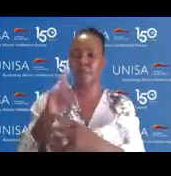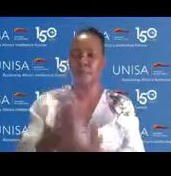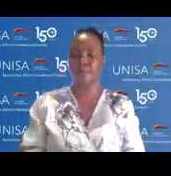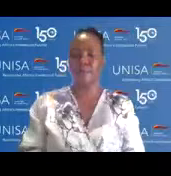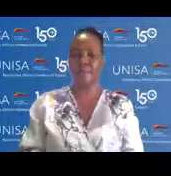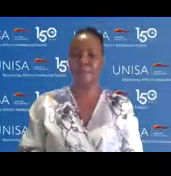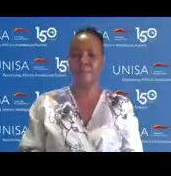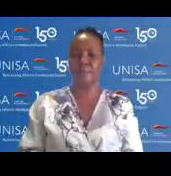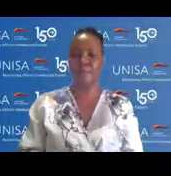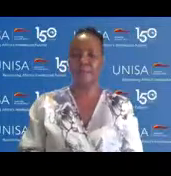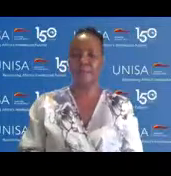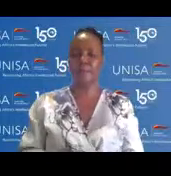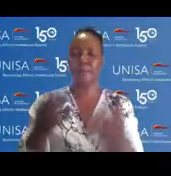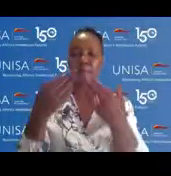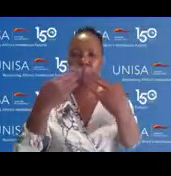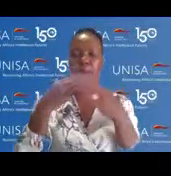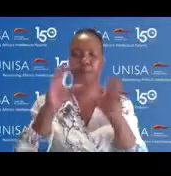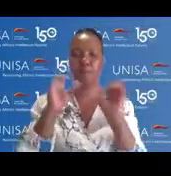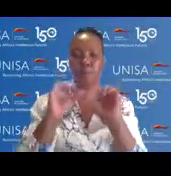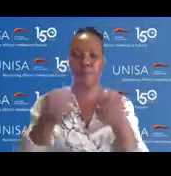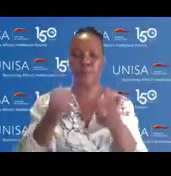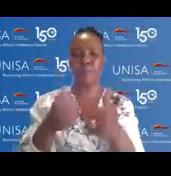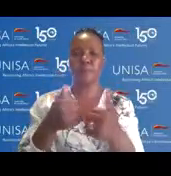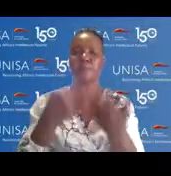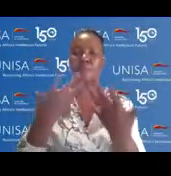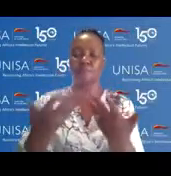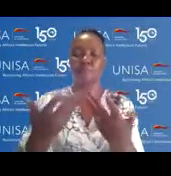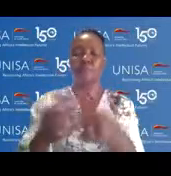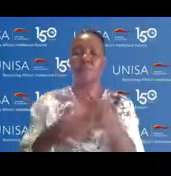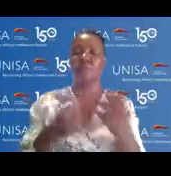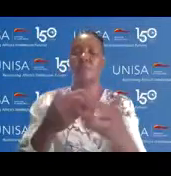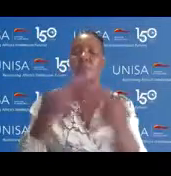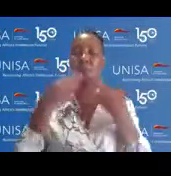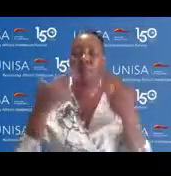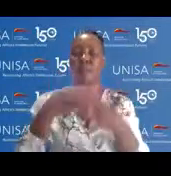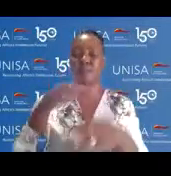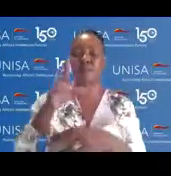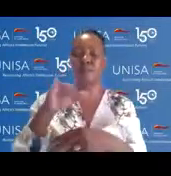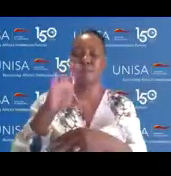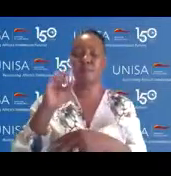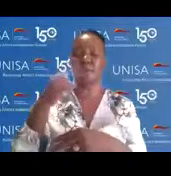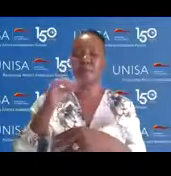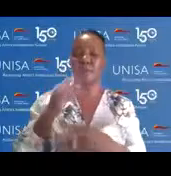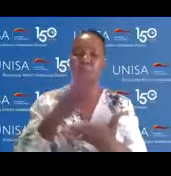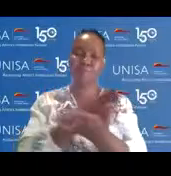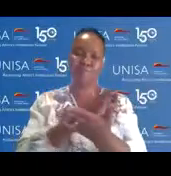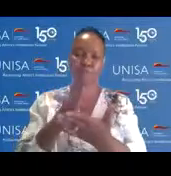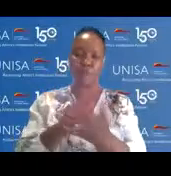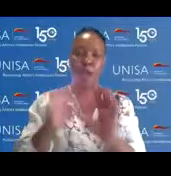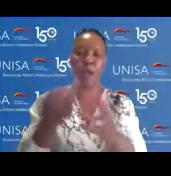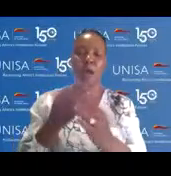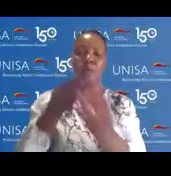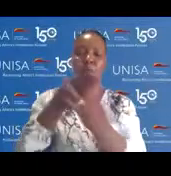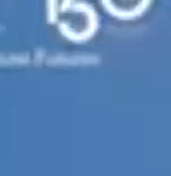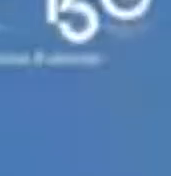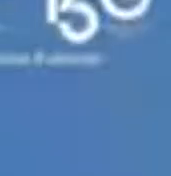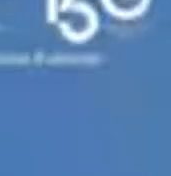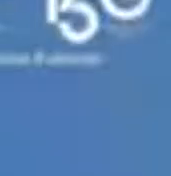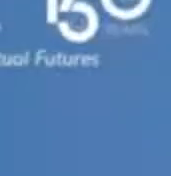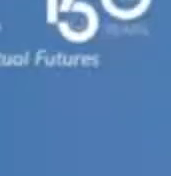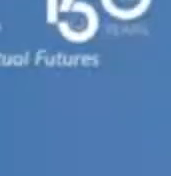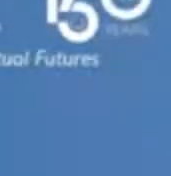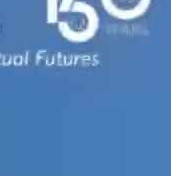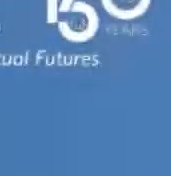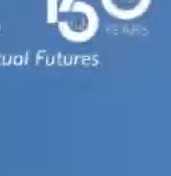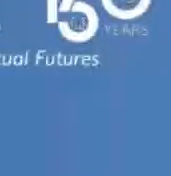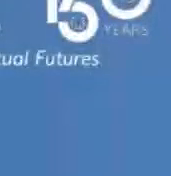All right, so there we have it, guys. So thanks, Richard, for sharing that, showing you how the navigation works. I think it must be a